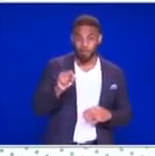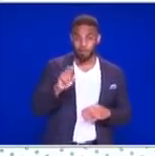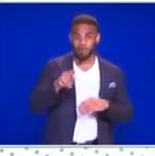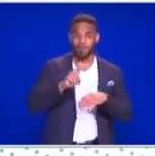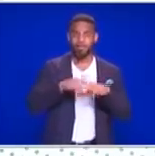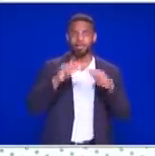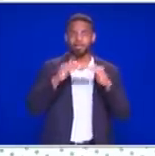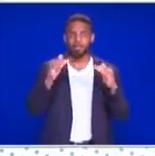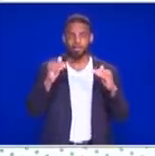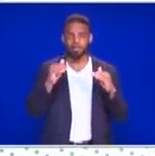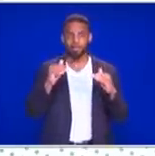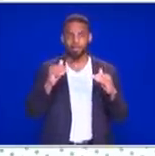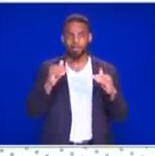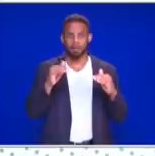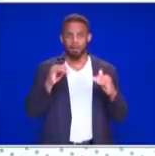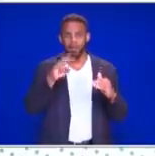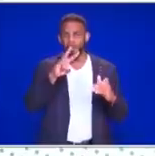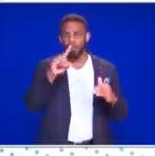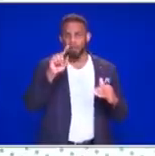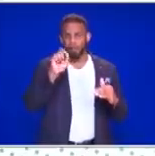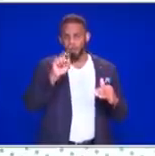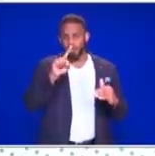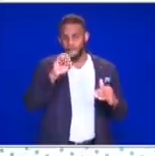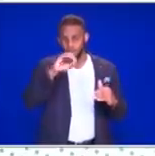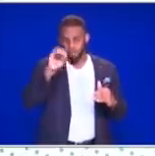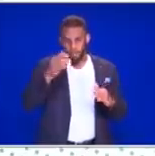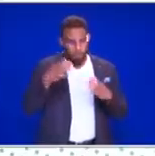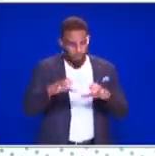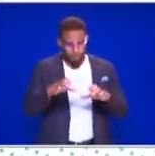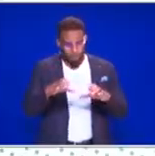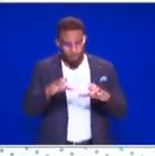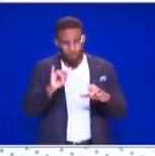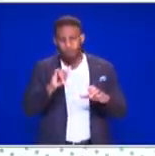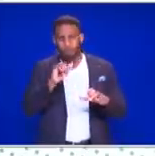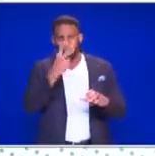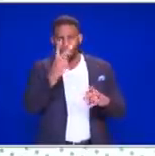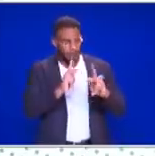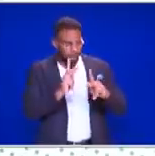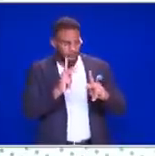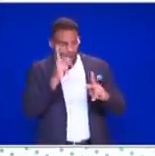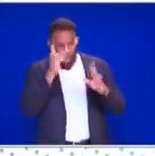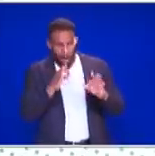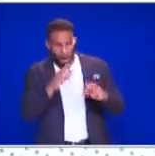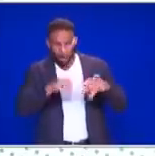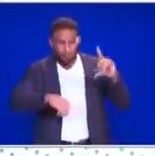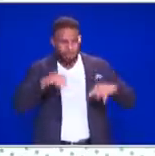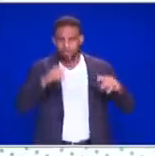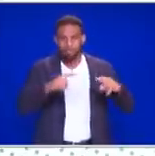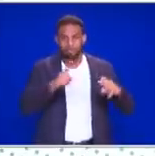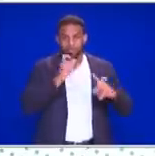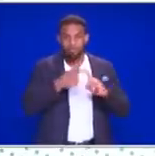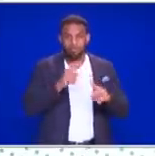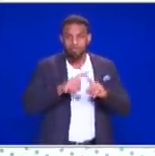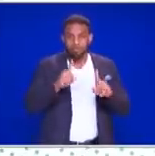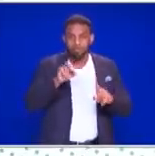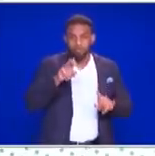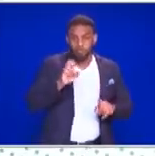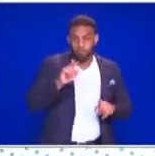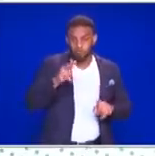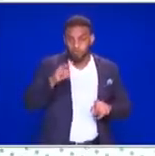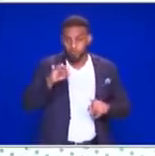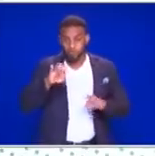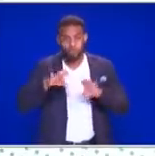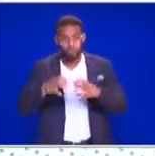the national level, there was a 61.1% chance that two people chosen at random were from different race and